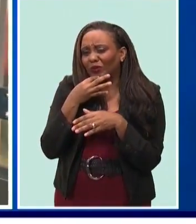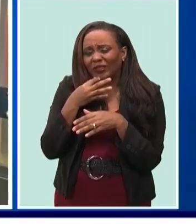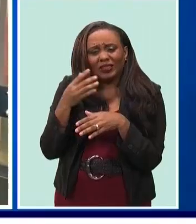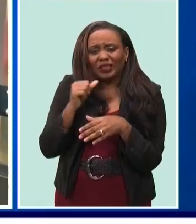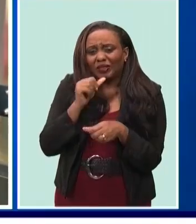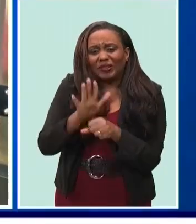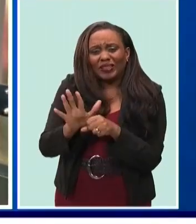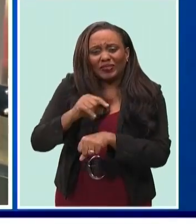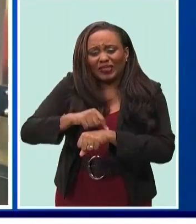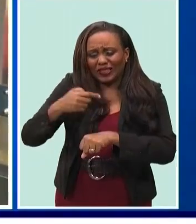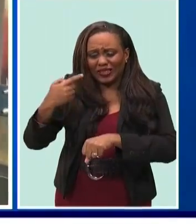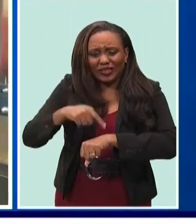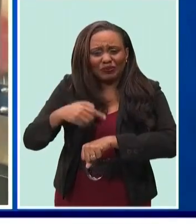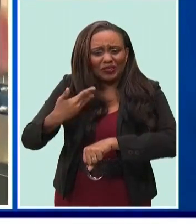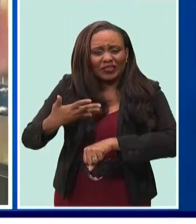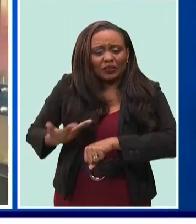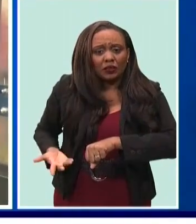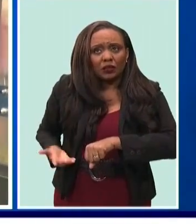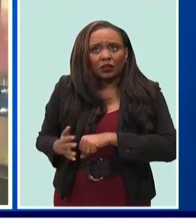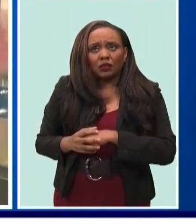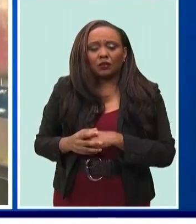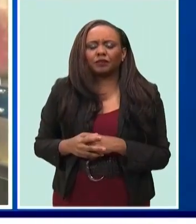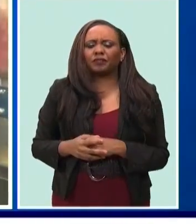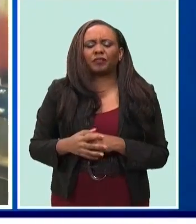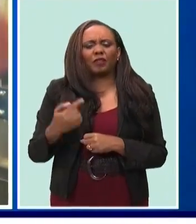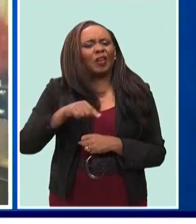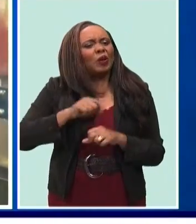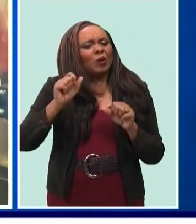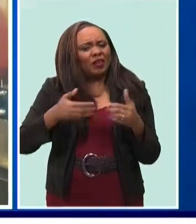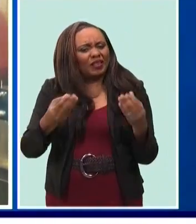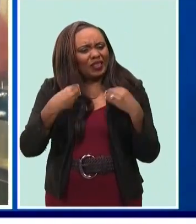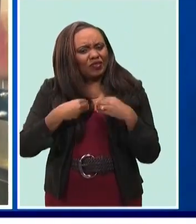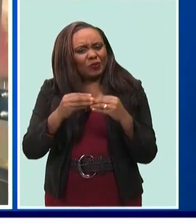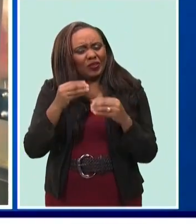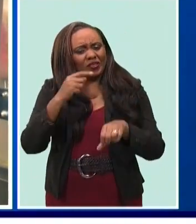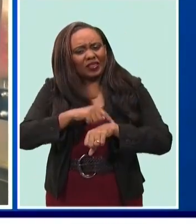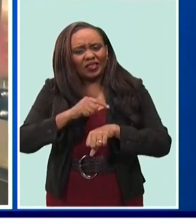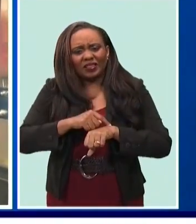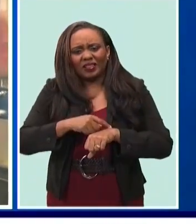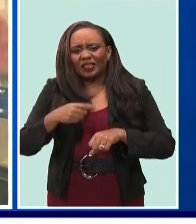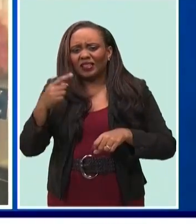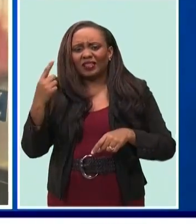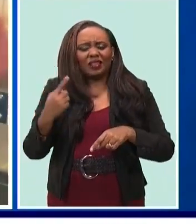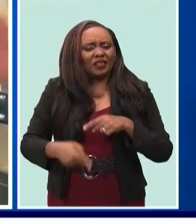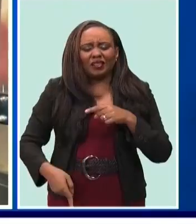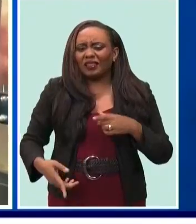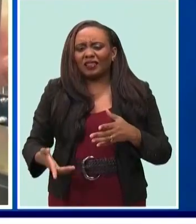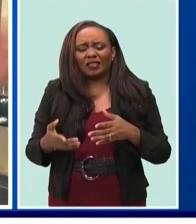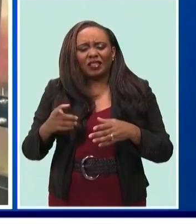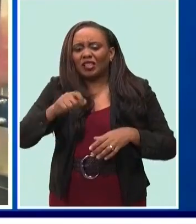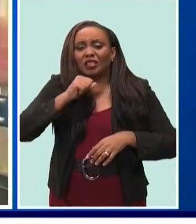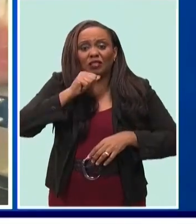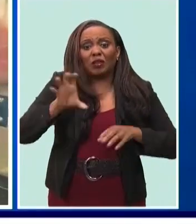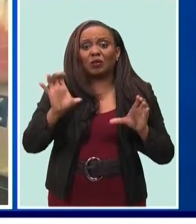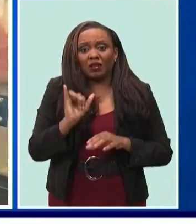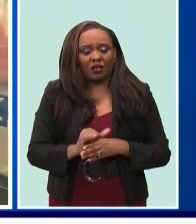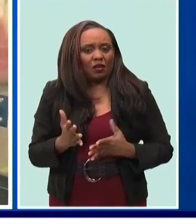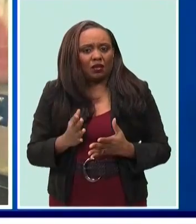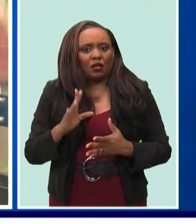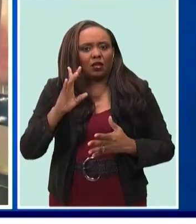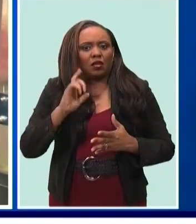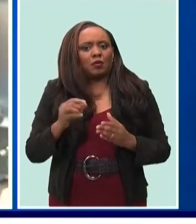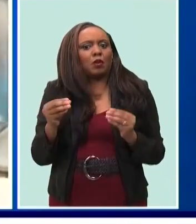stock, and then they could deal with that day. But for now, I don't think they should charge people after April 1st and that kind of thing.